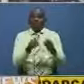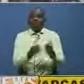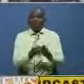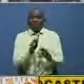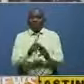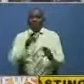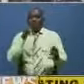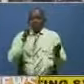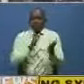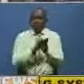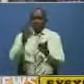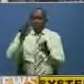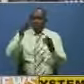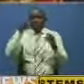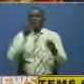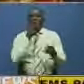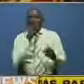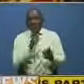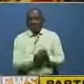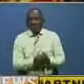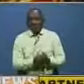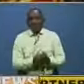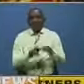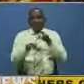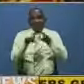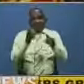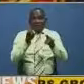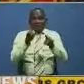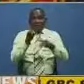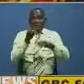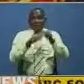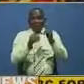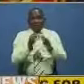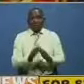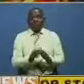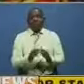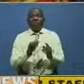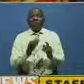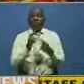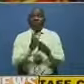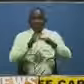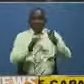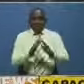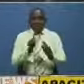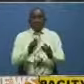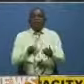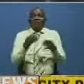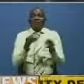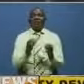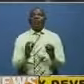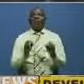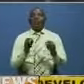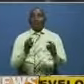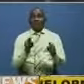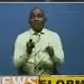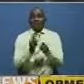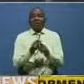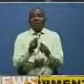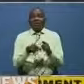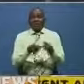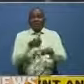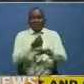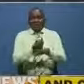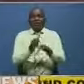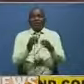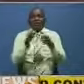ahye udini enmonyam. In selecting contractors, local contractors were given a priority to create jobs for the